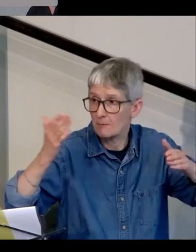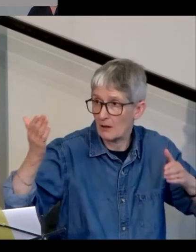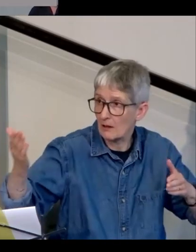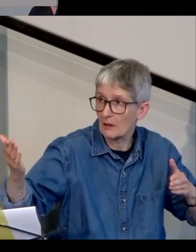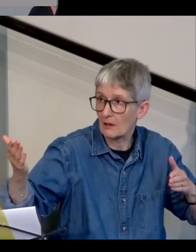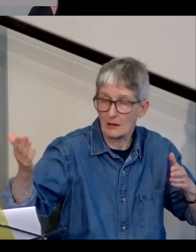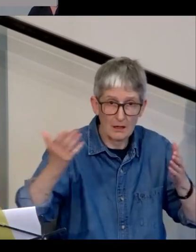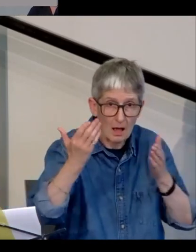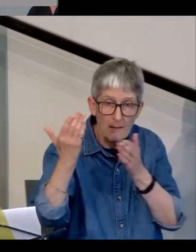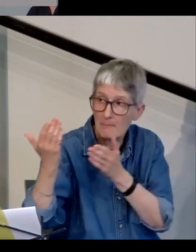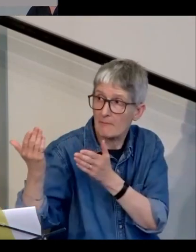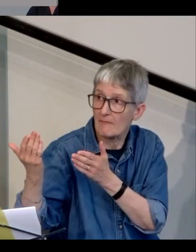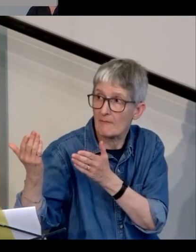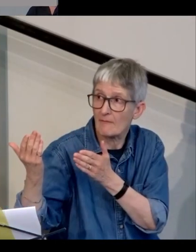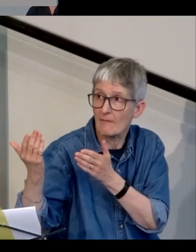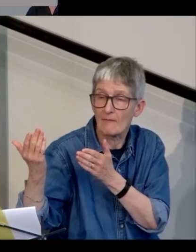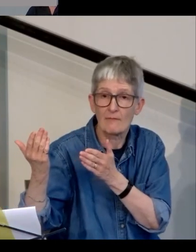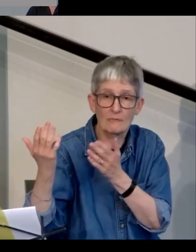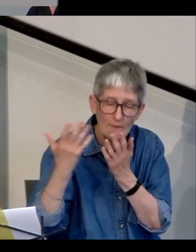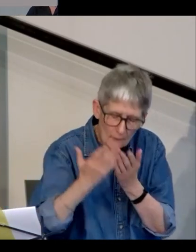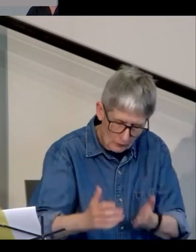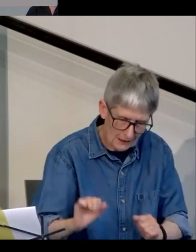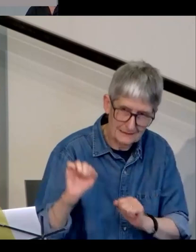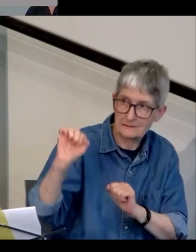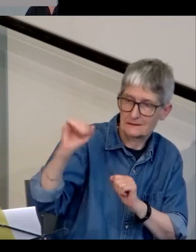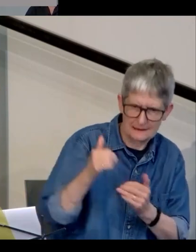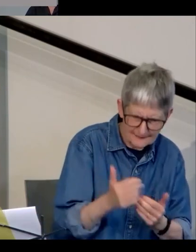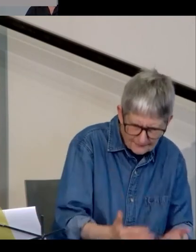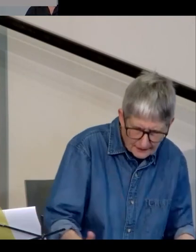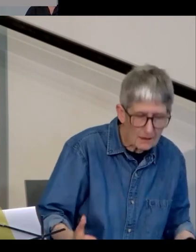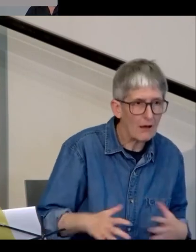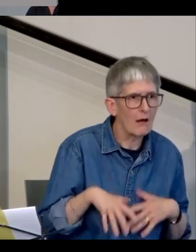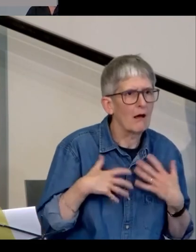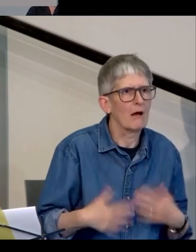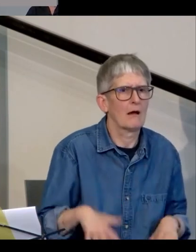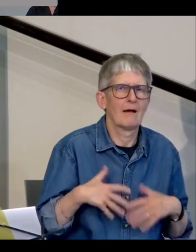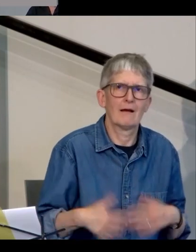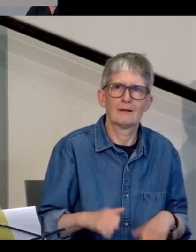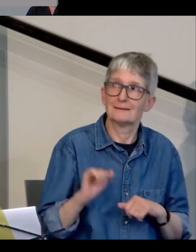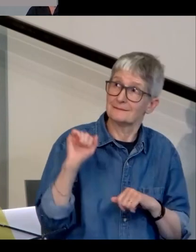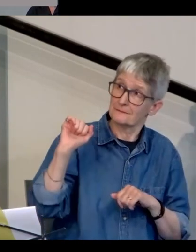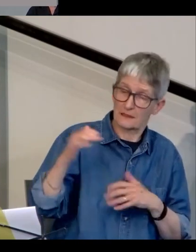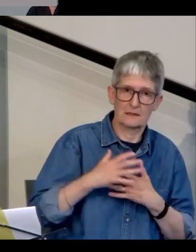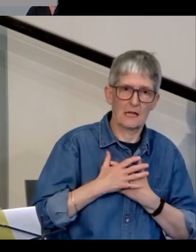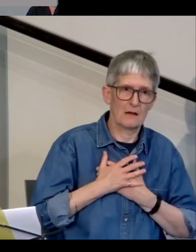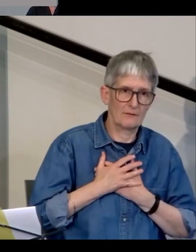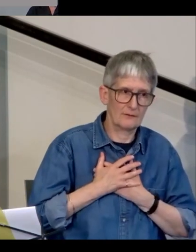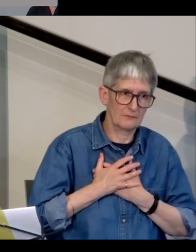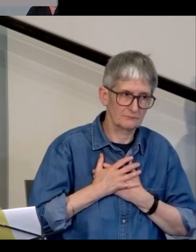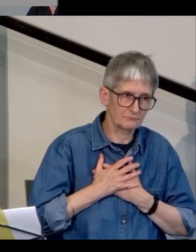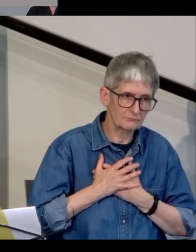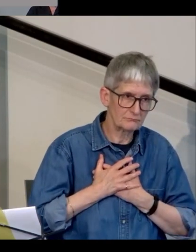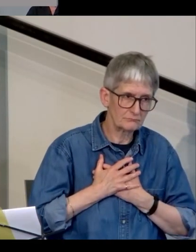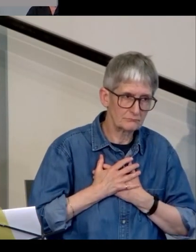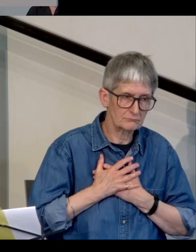as we come fall down at his feet in amazement of his love,